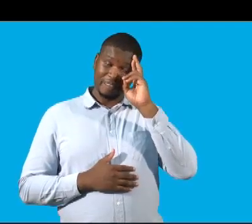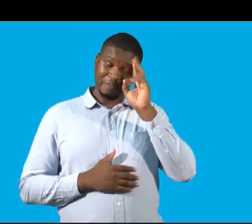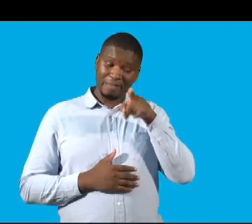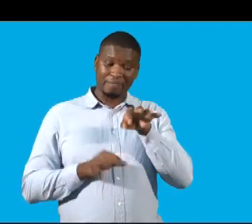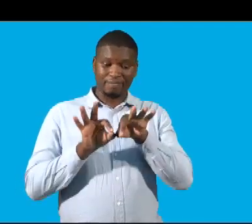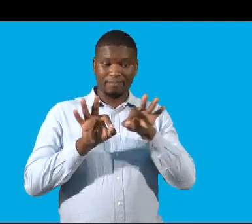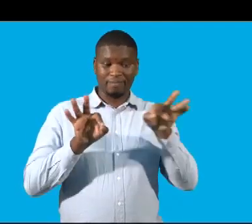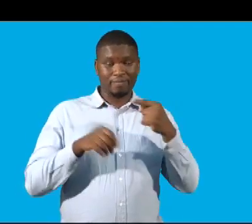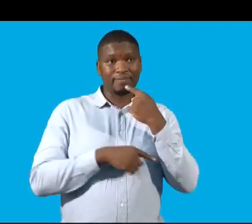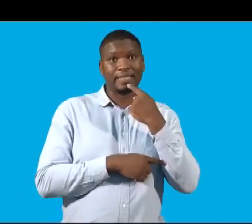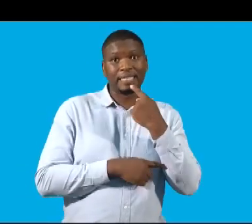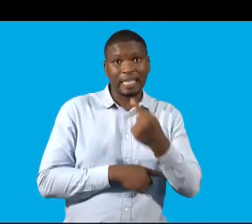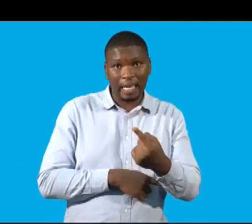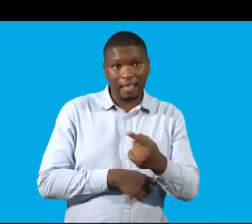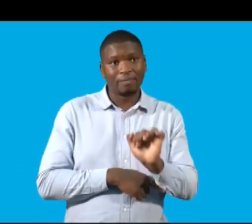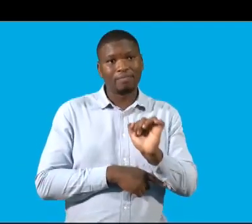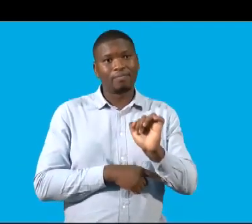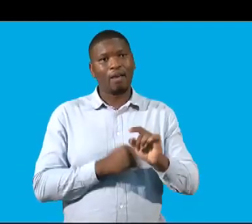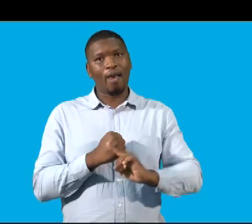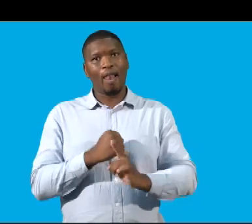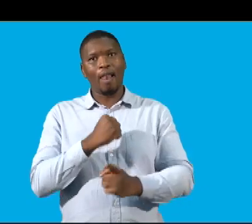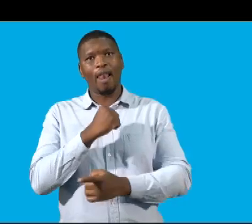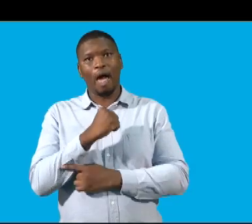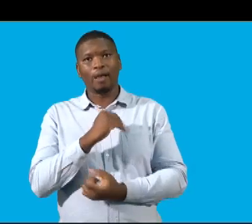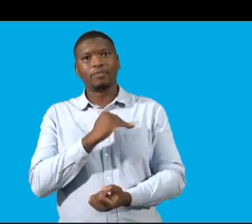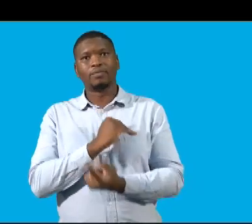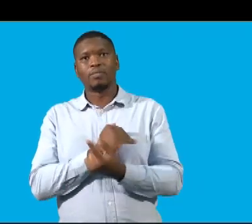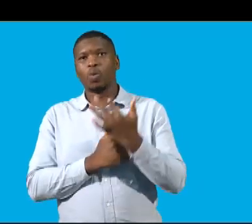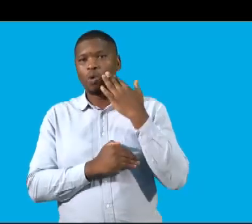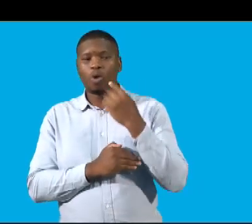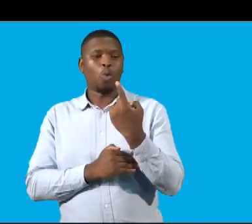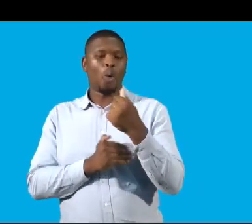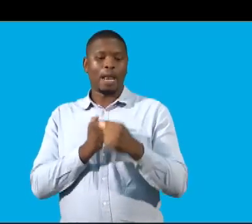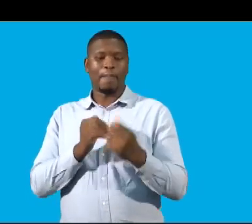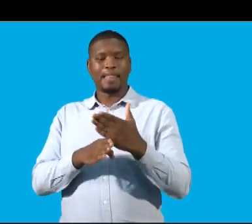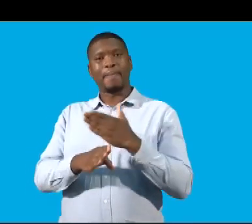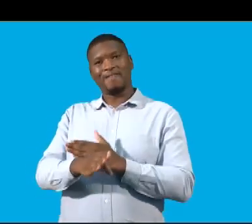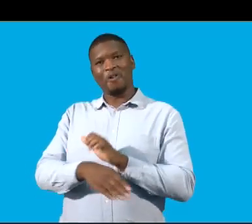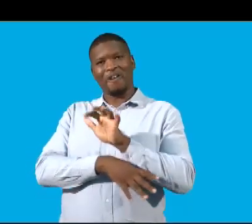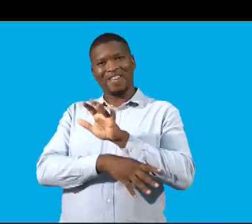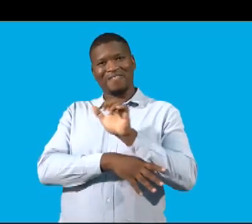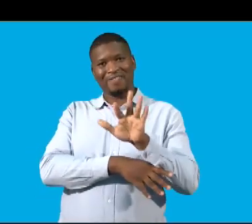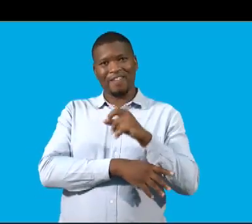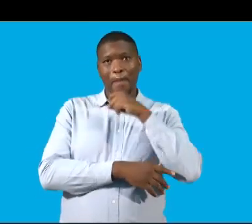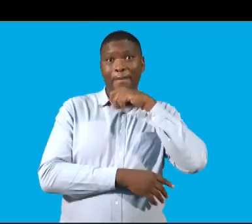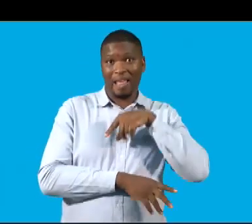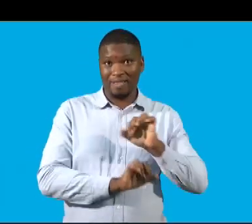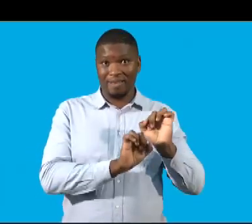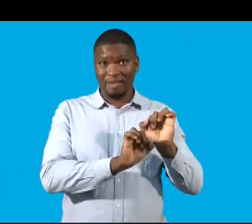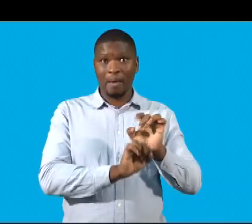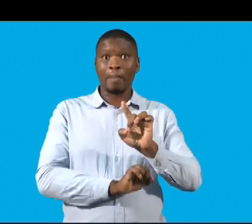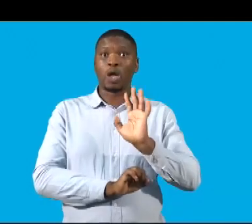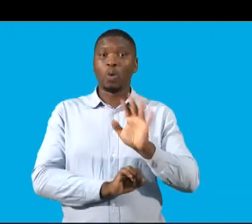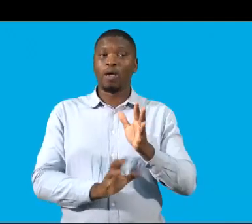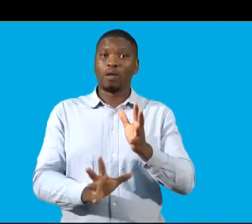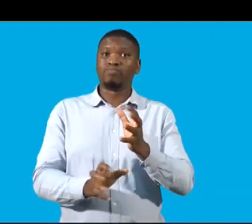statement says there that his last installment was 1 month before his 55th birthday, but he will